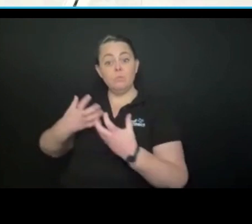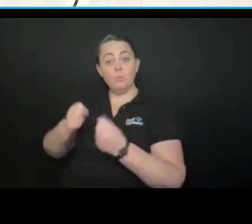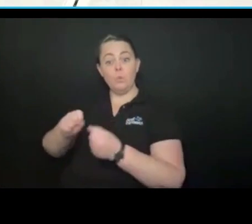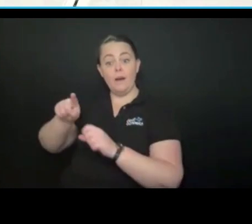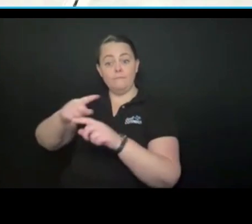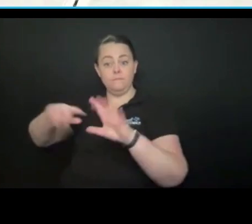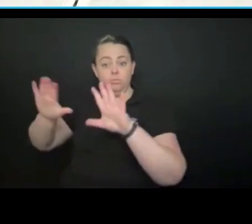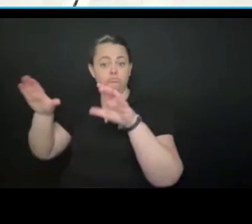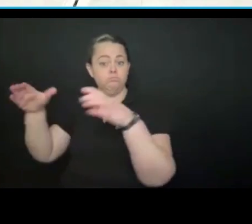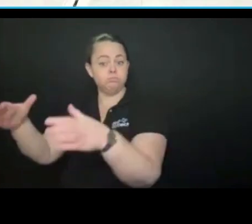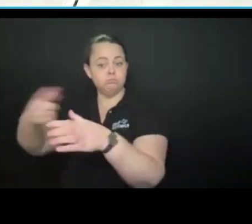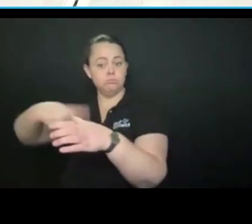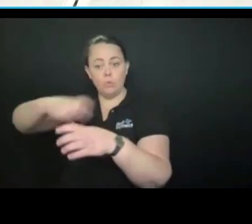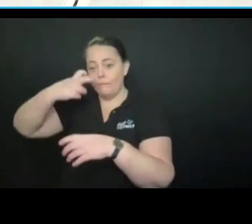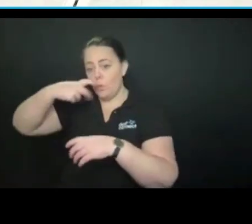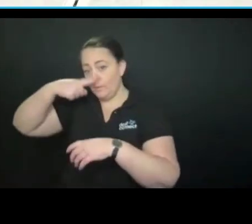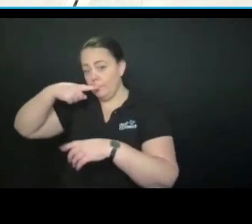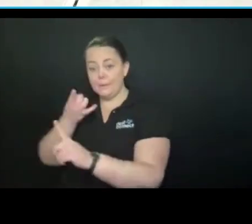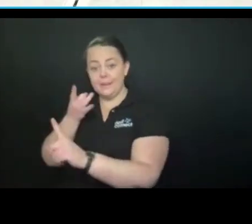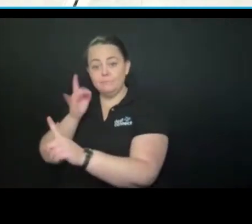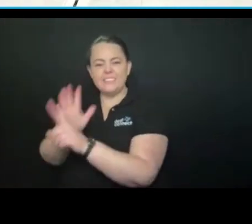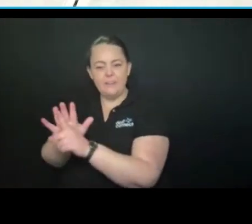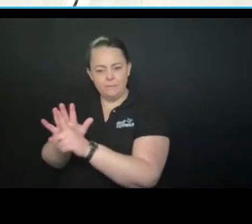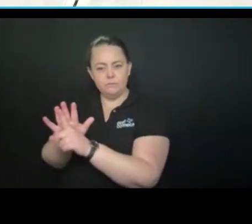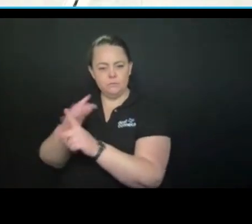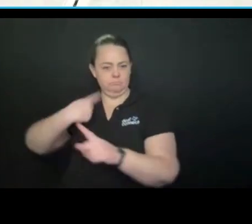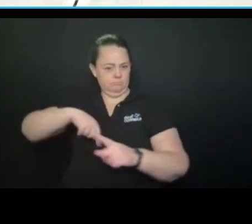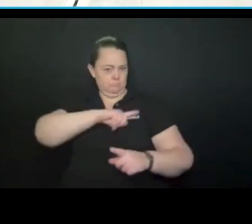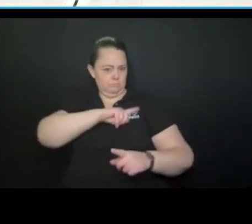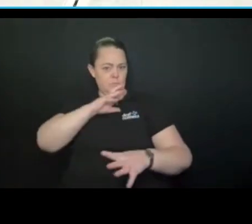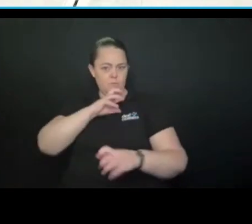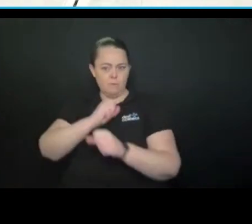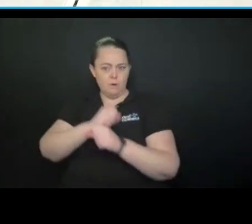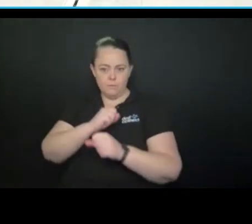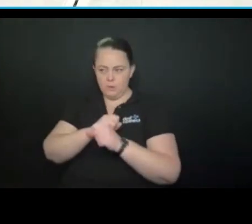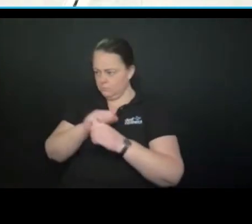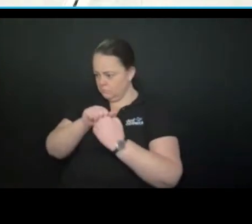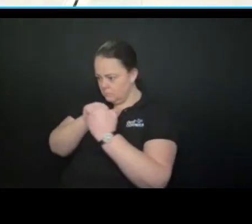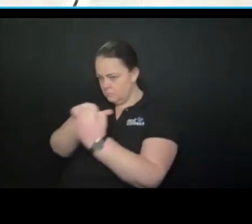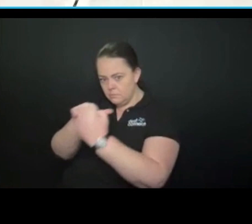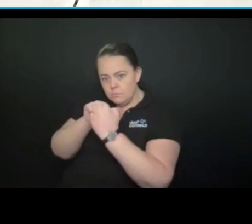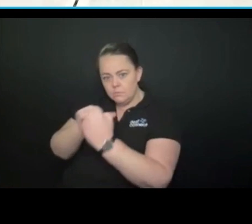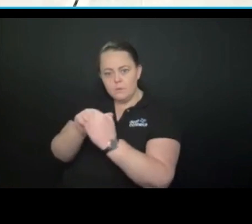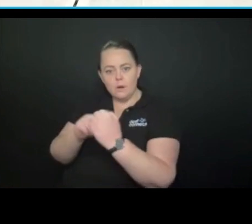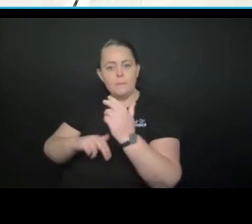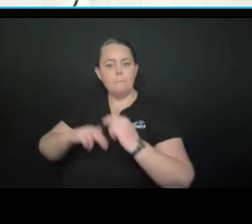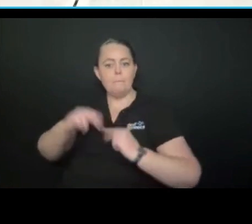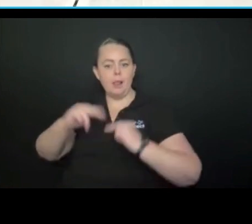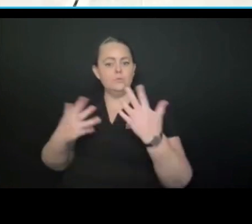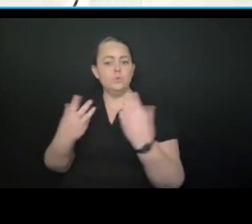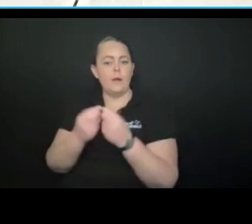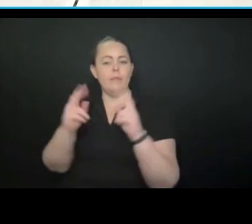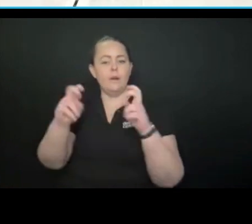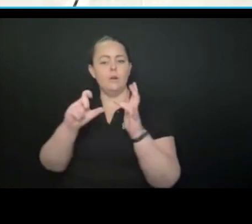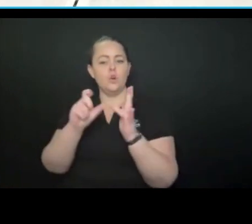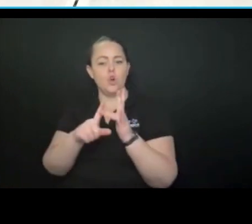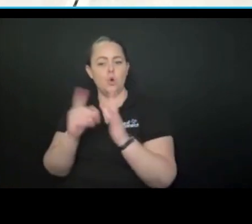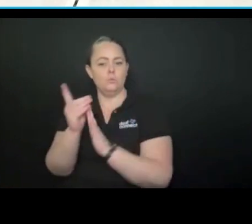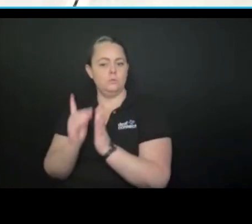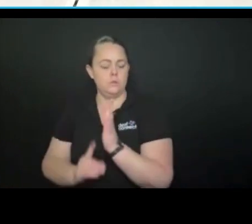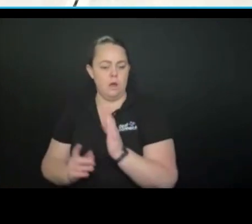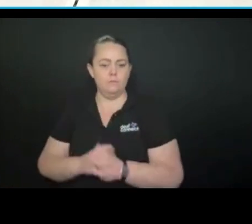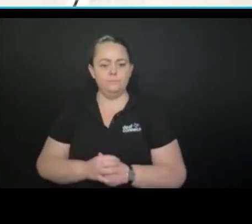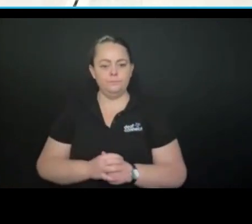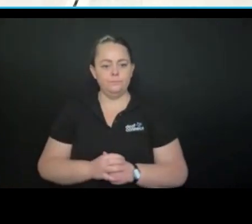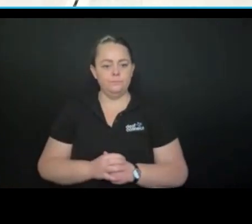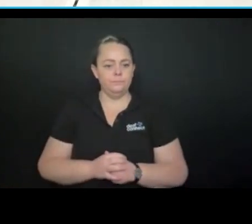of research, which looked to identify internationally well-established measures, extensive consultation to find out